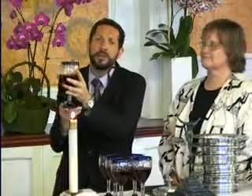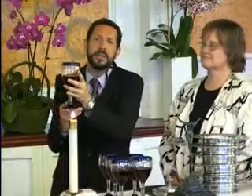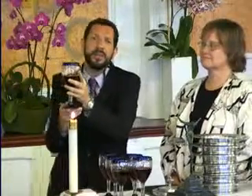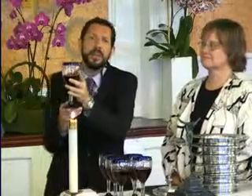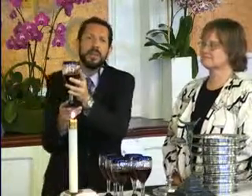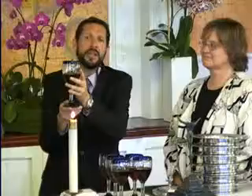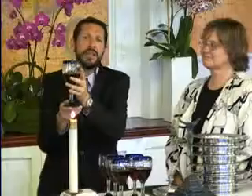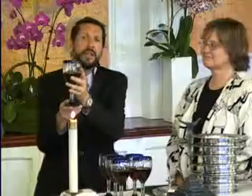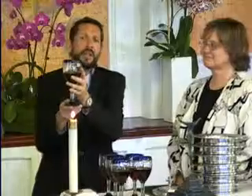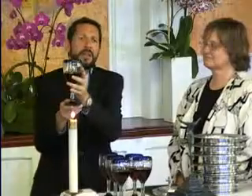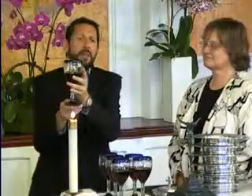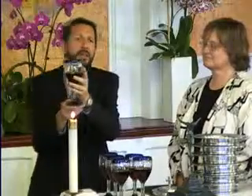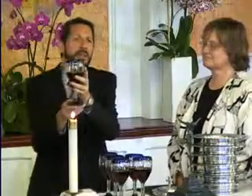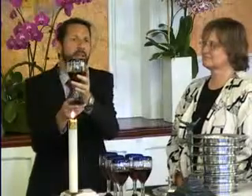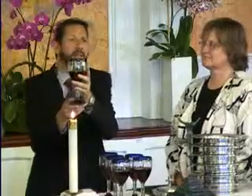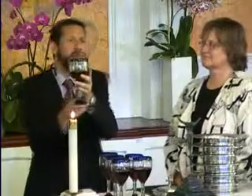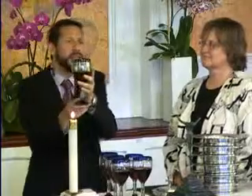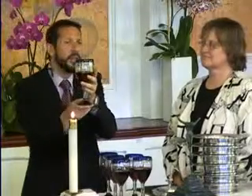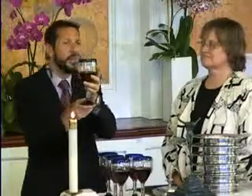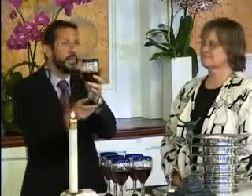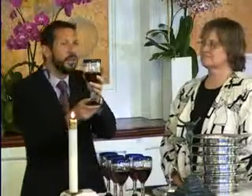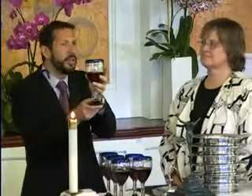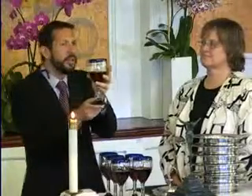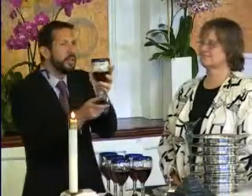remember me.